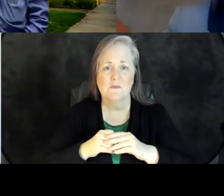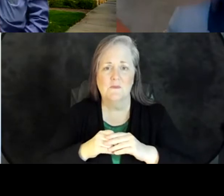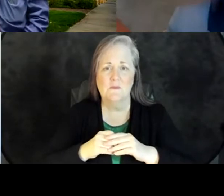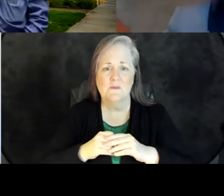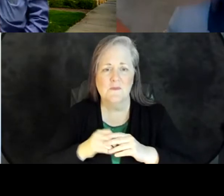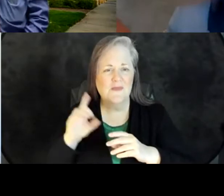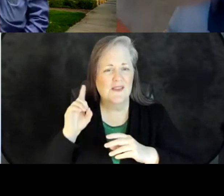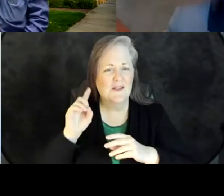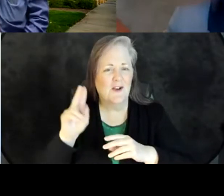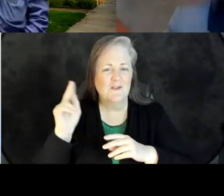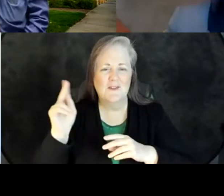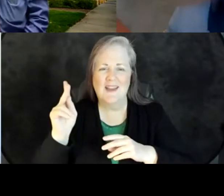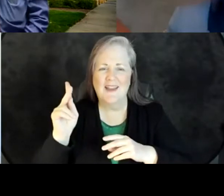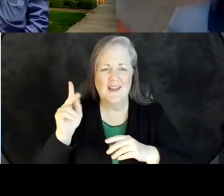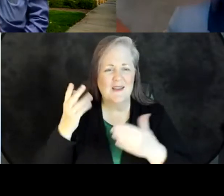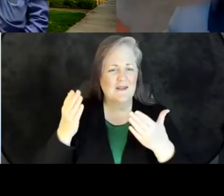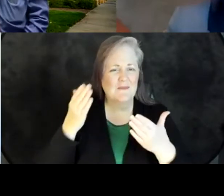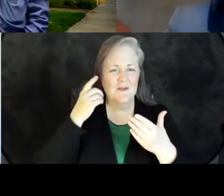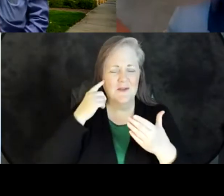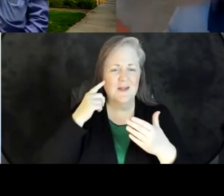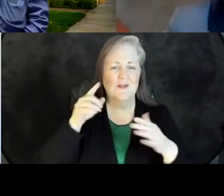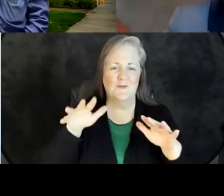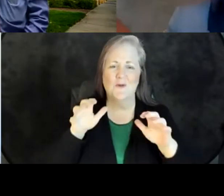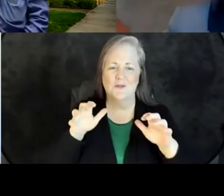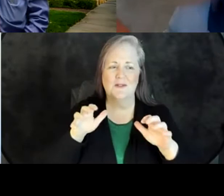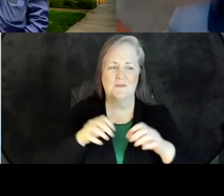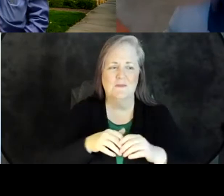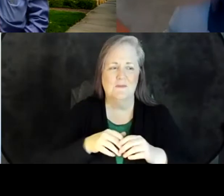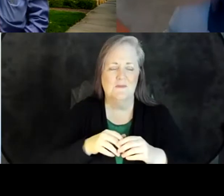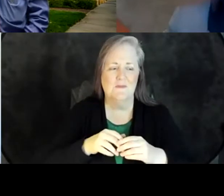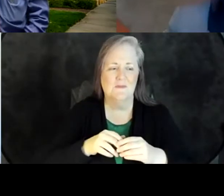Dr. Kasirye, I'm not sure if you can hear us. Looks like you've frozen.